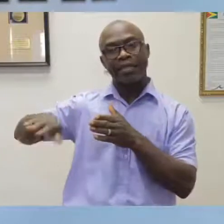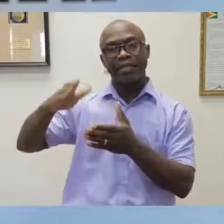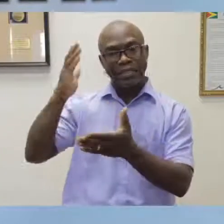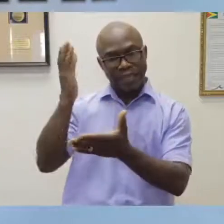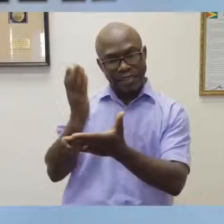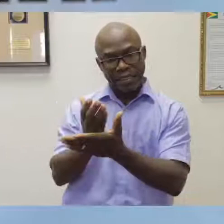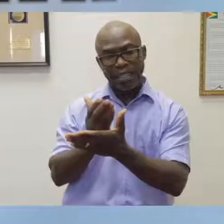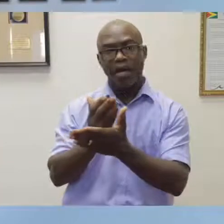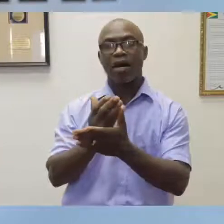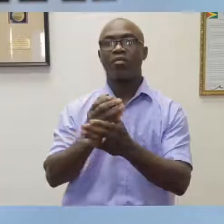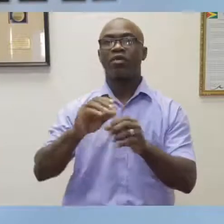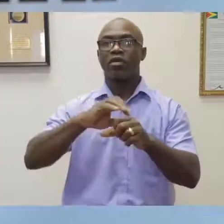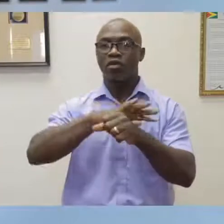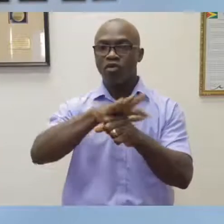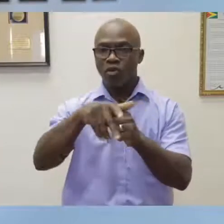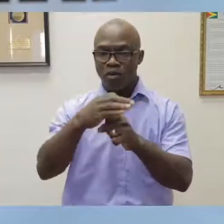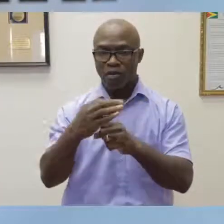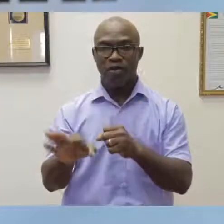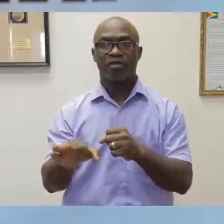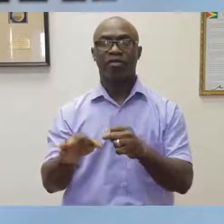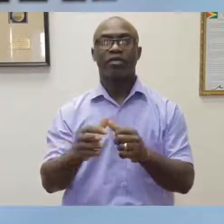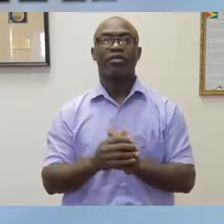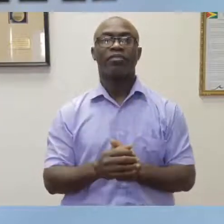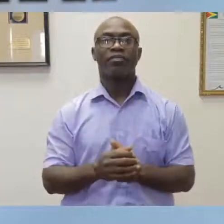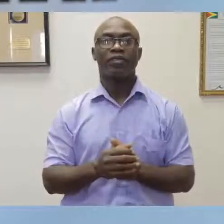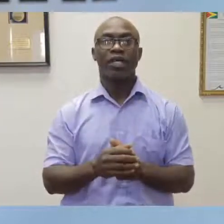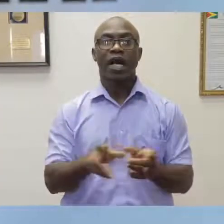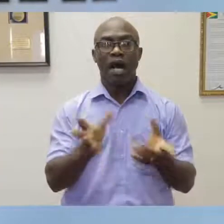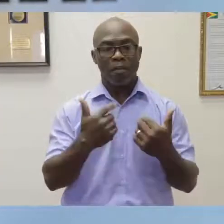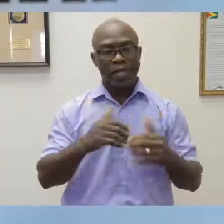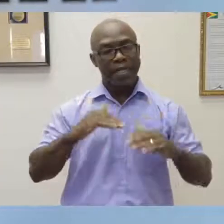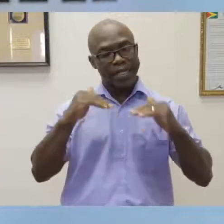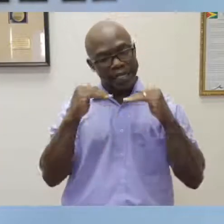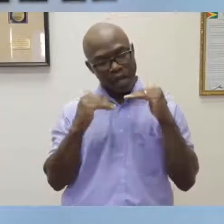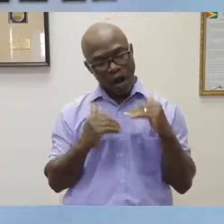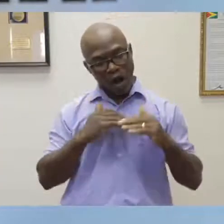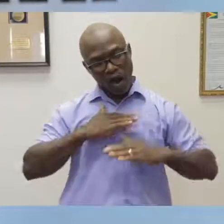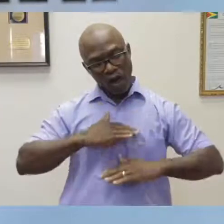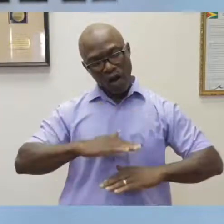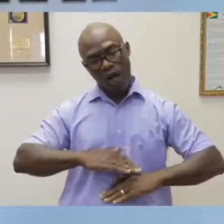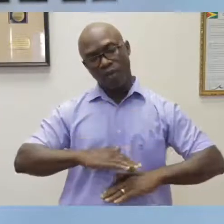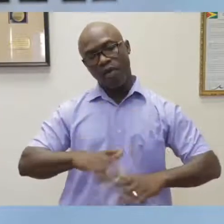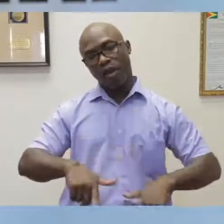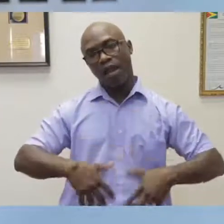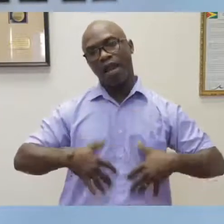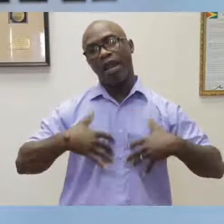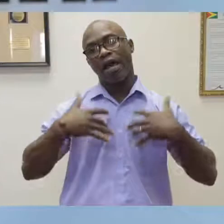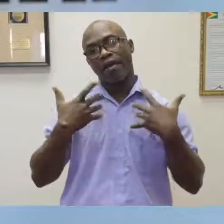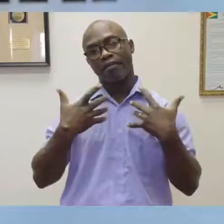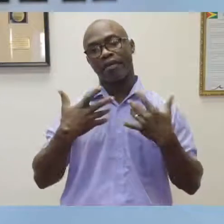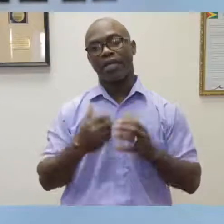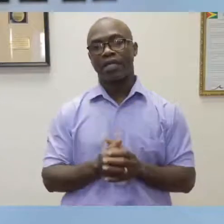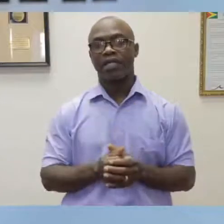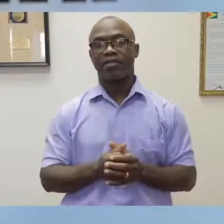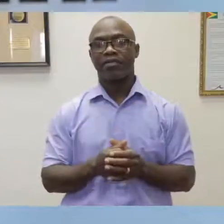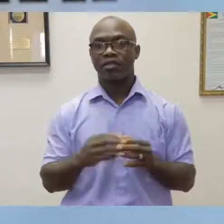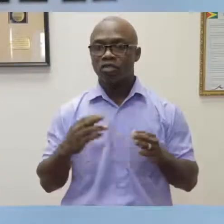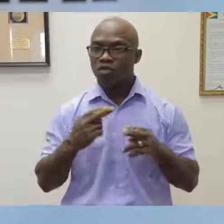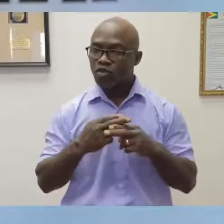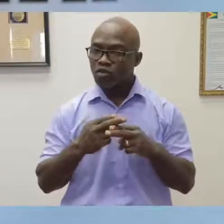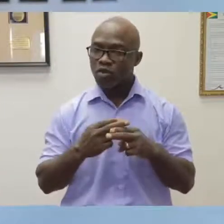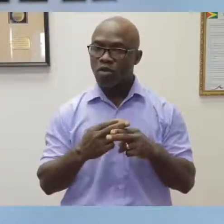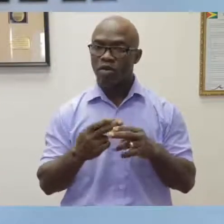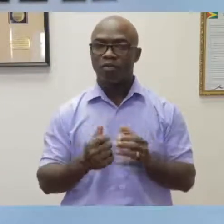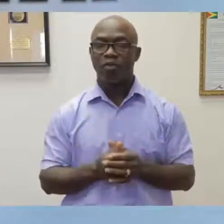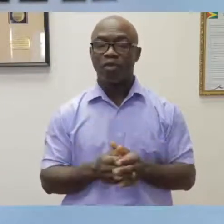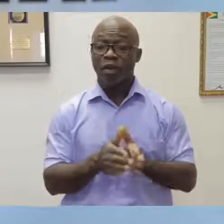curve, making our return to normalcy sooner than later. I